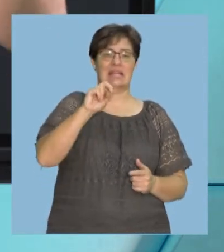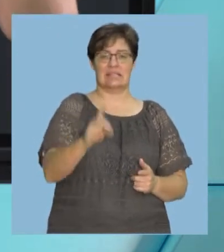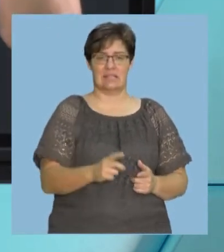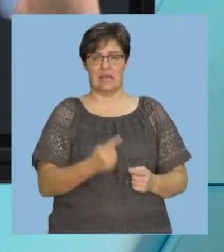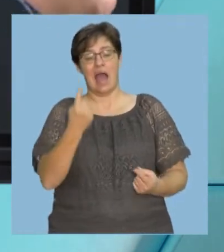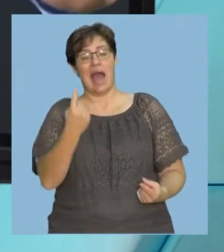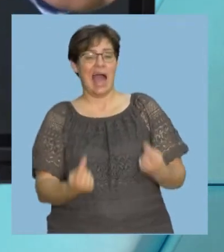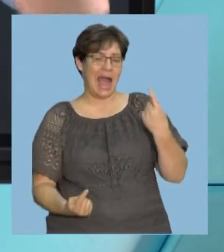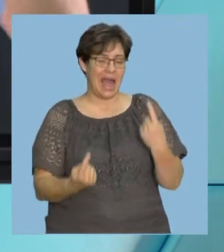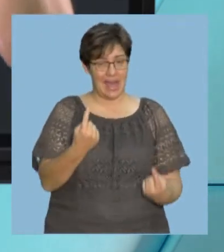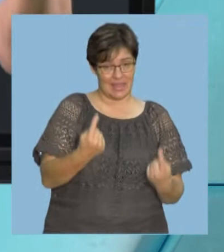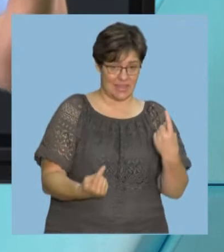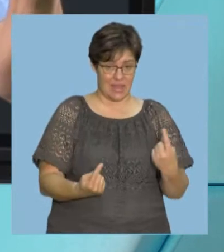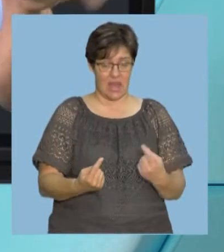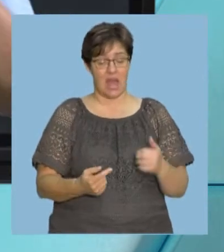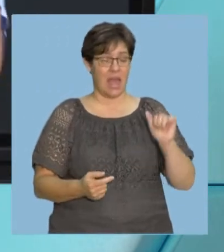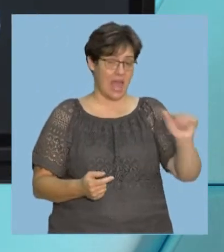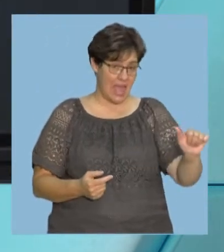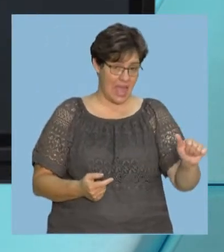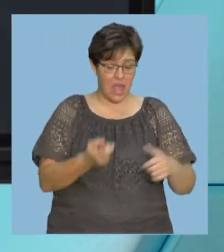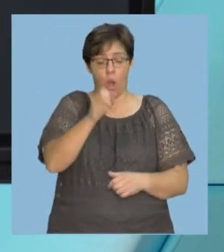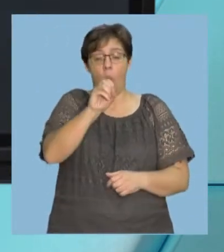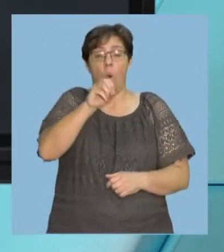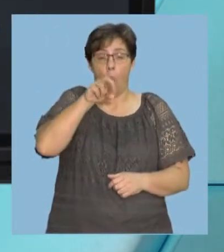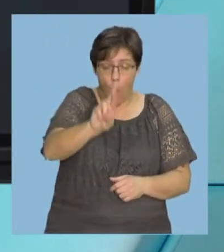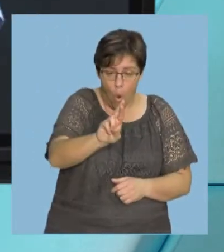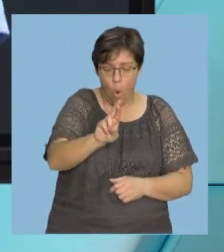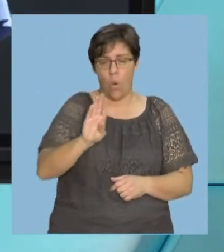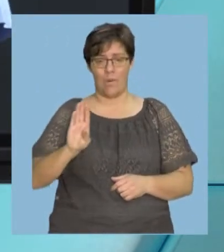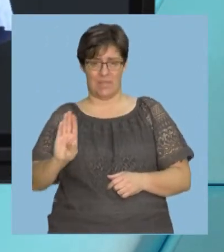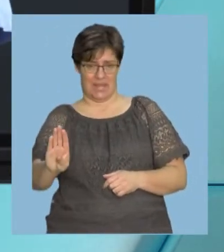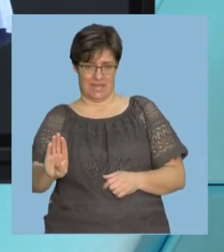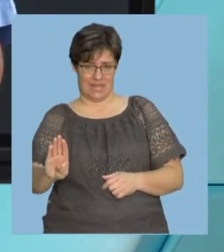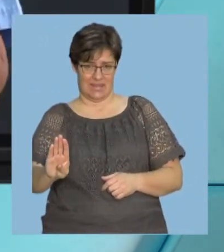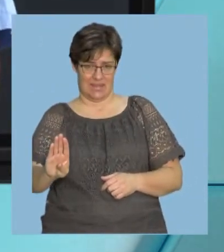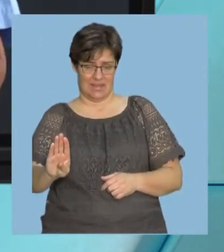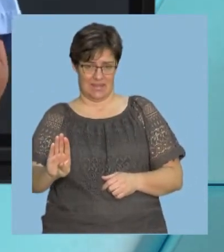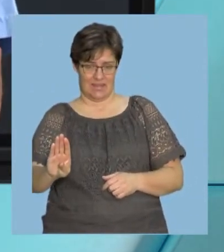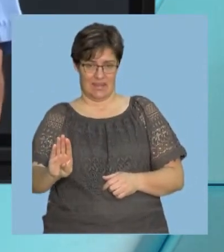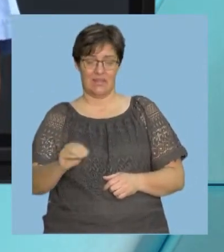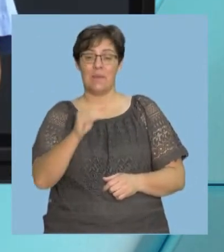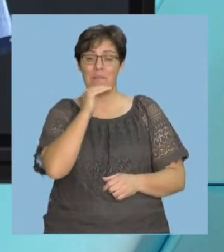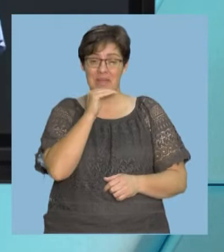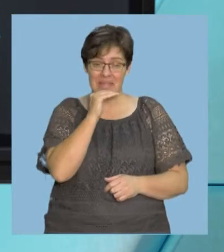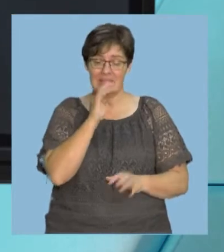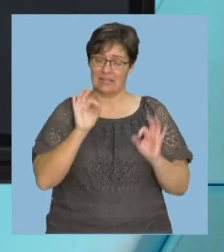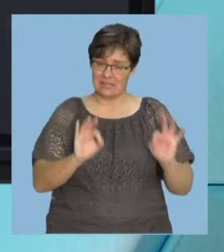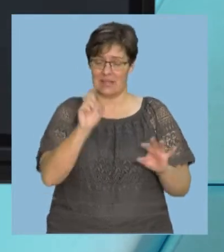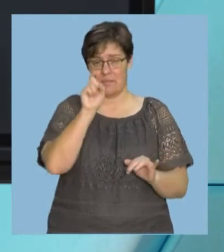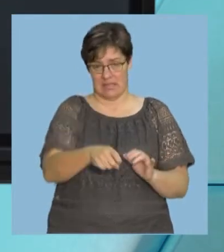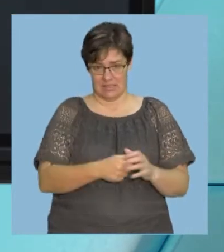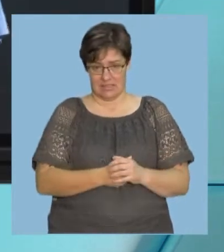can be either in A or in B. It's very important that you get the meaning of this